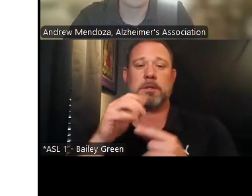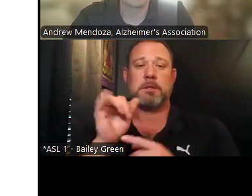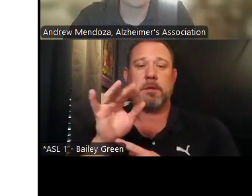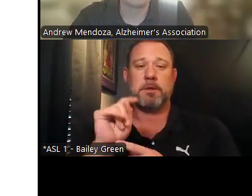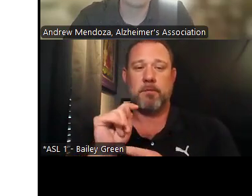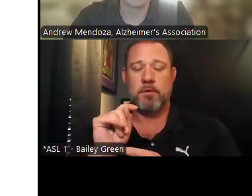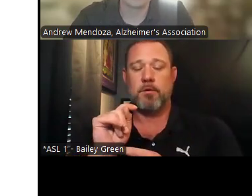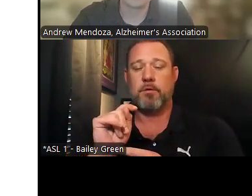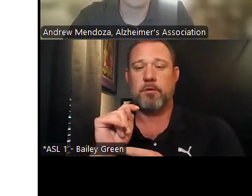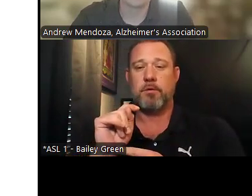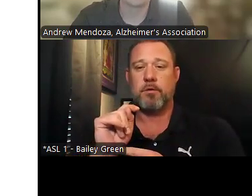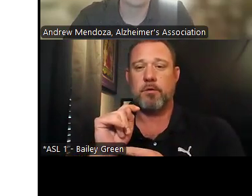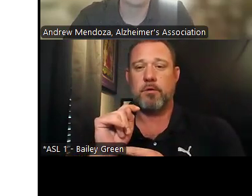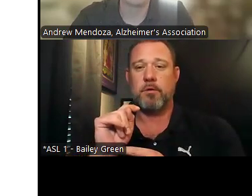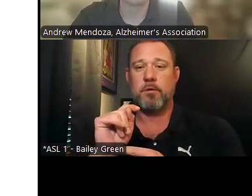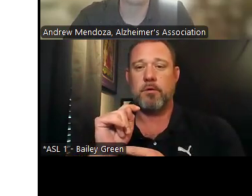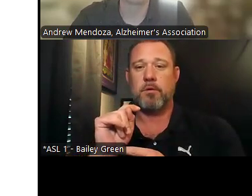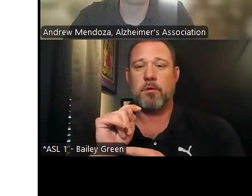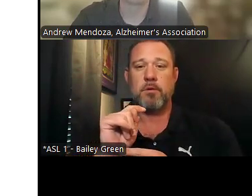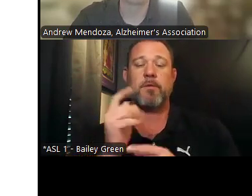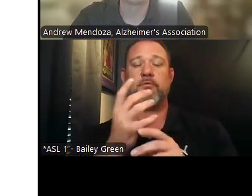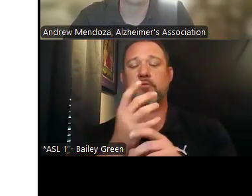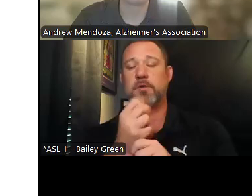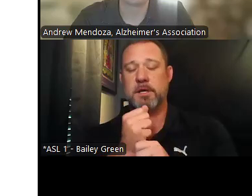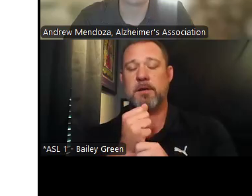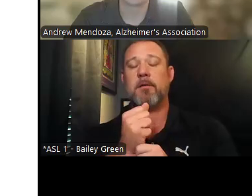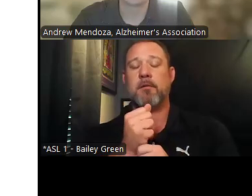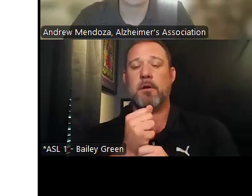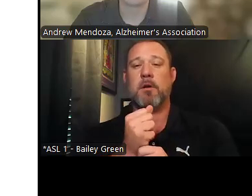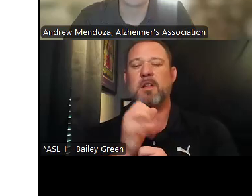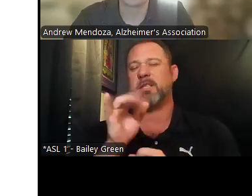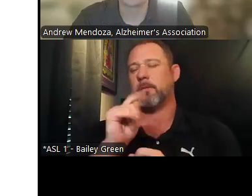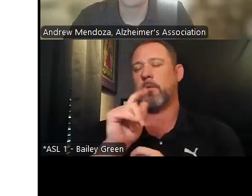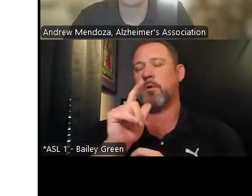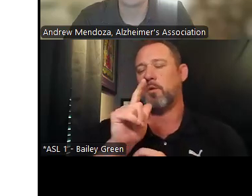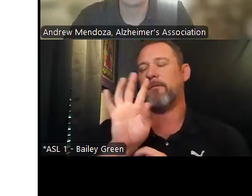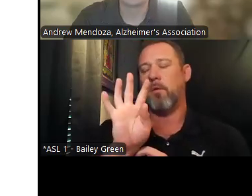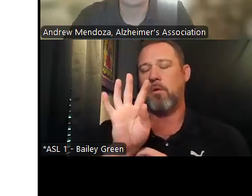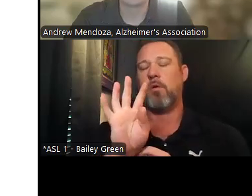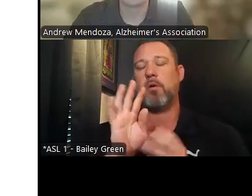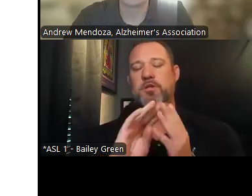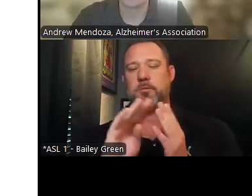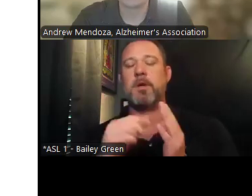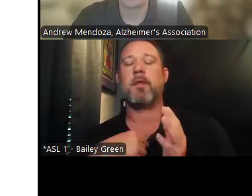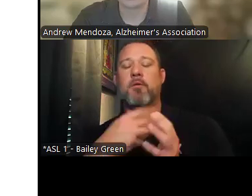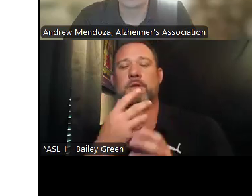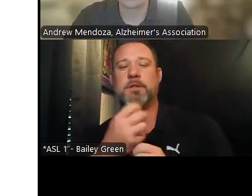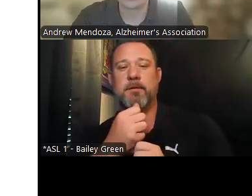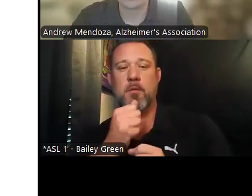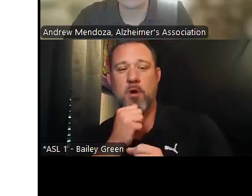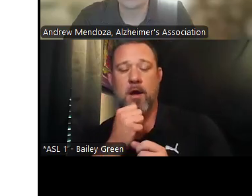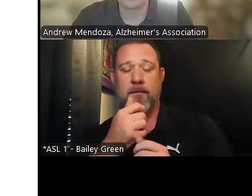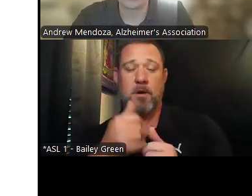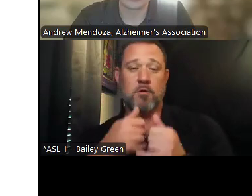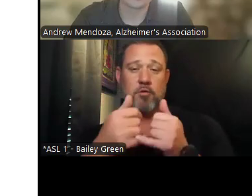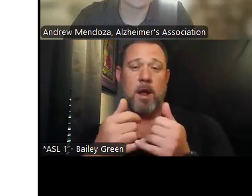September. They have received a private September of 2024, excuse me, and they received a private grant that will